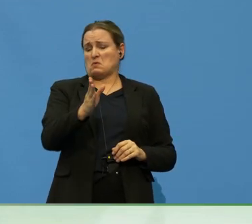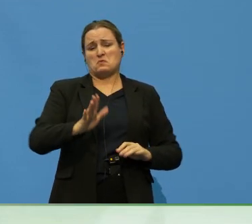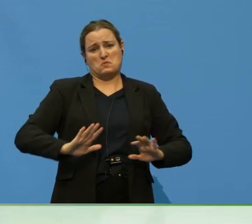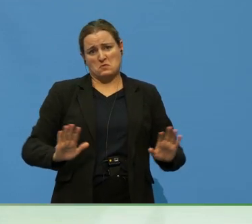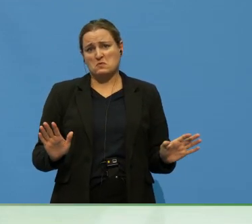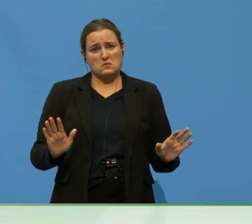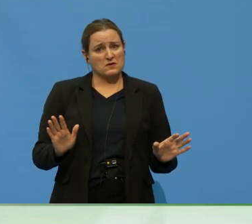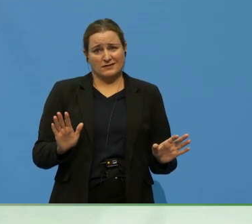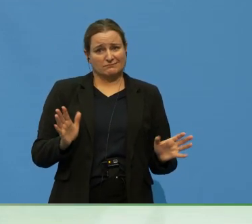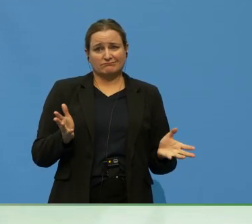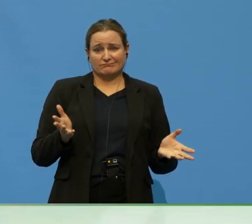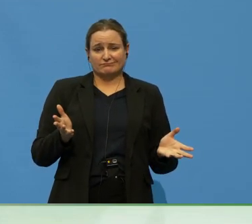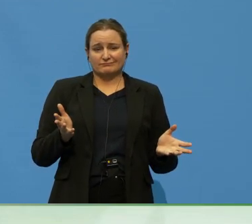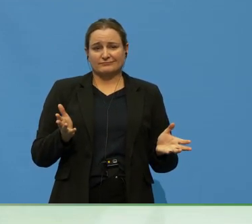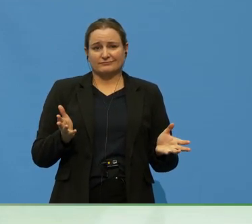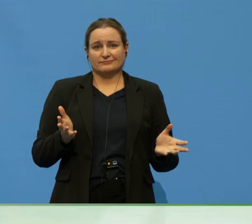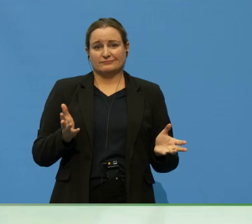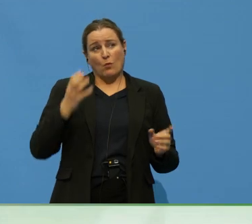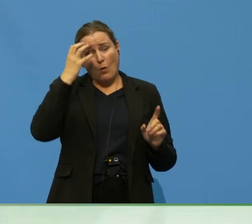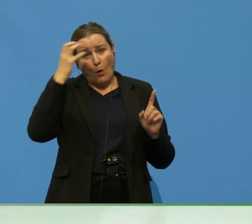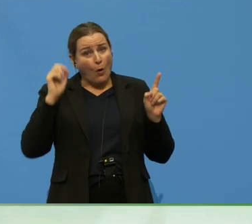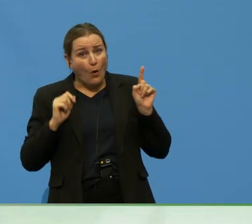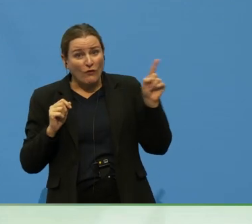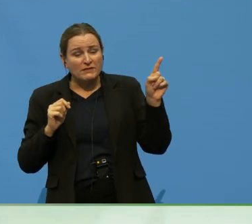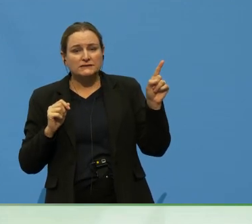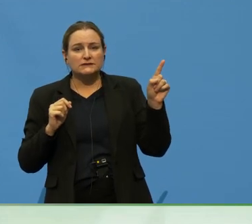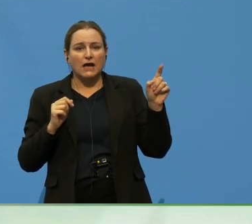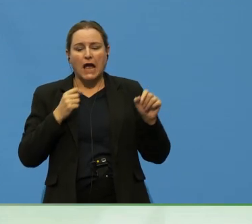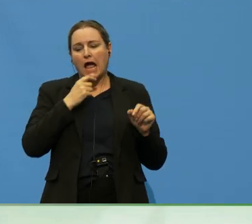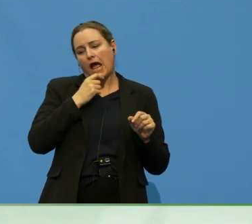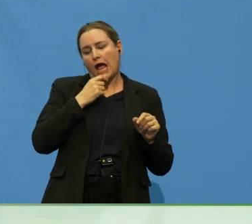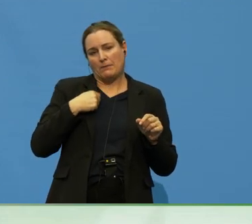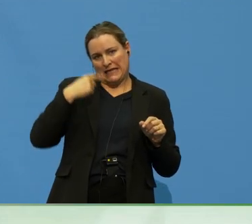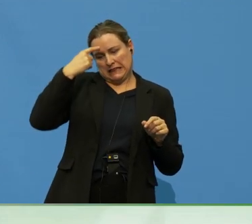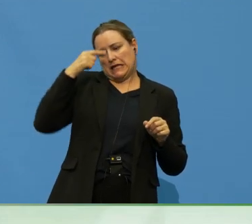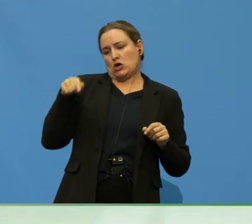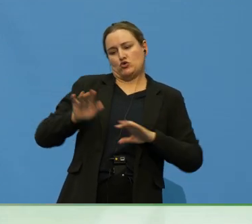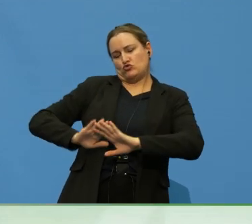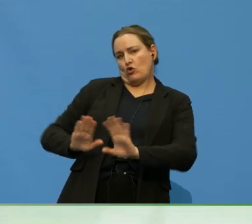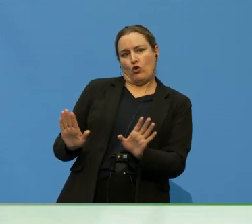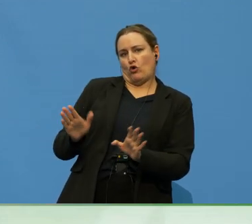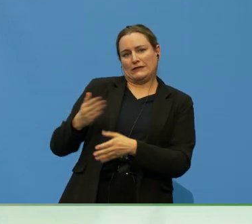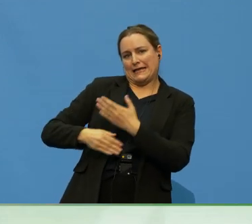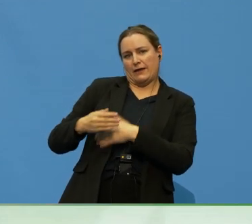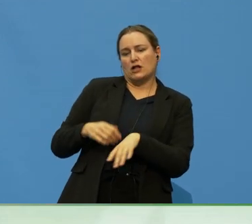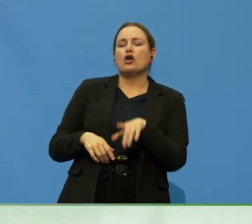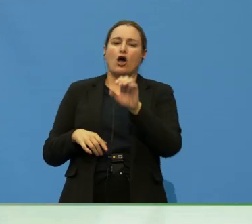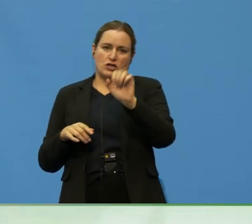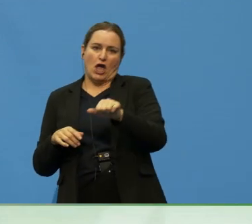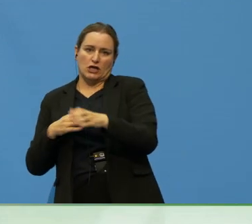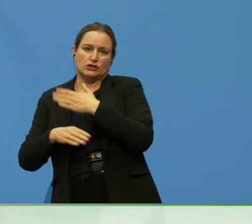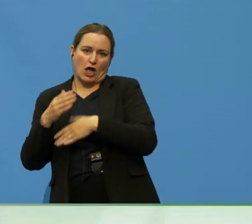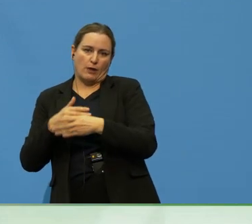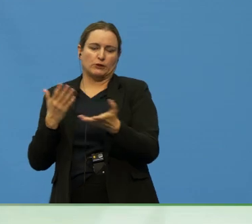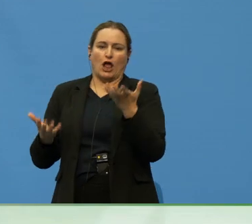understand that governments don't get to decide what is or is not about you. everything